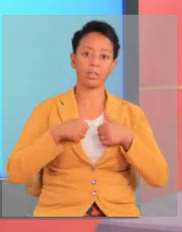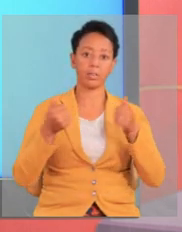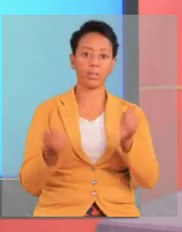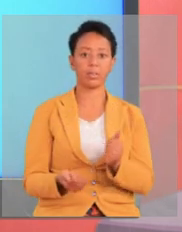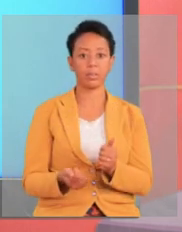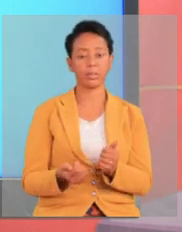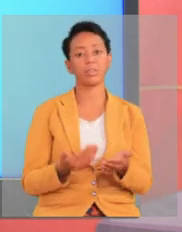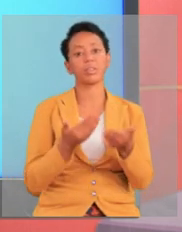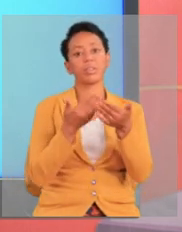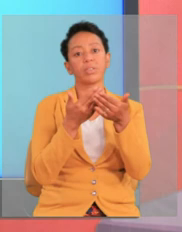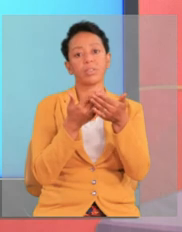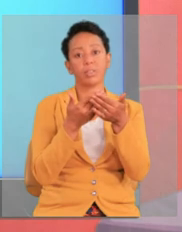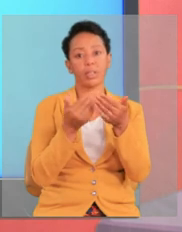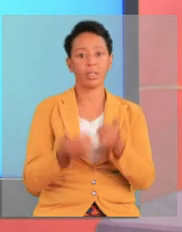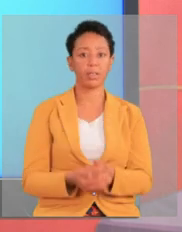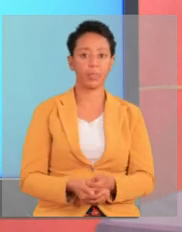become, please.